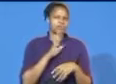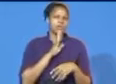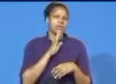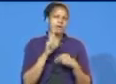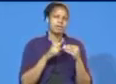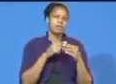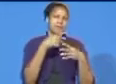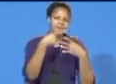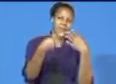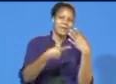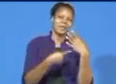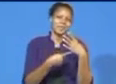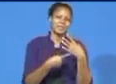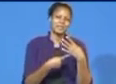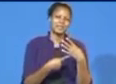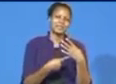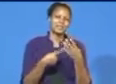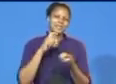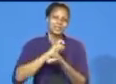You know them.